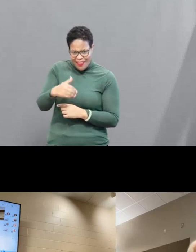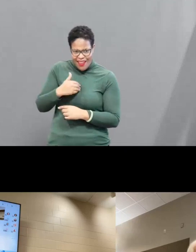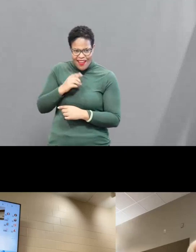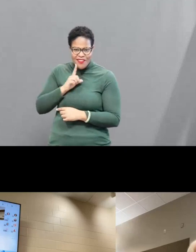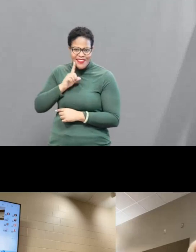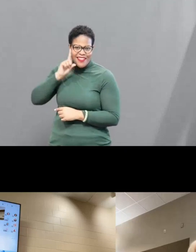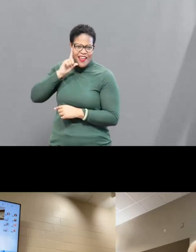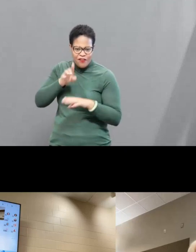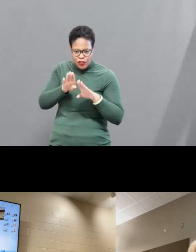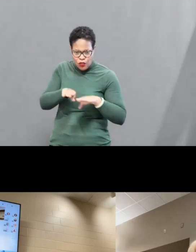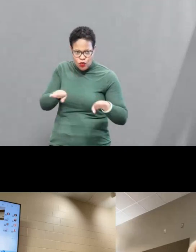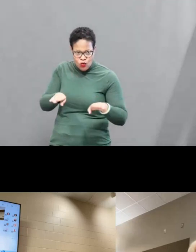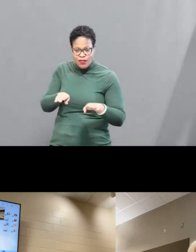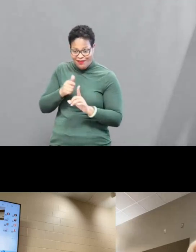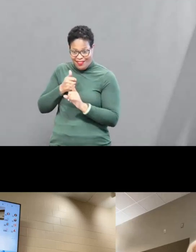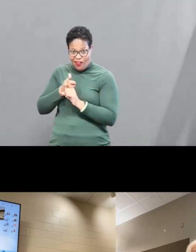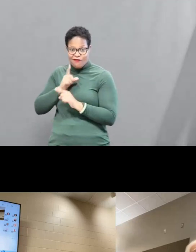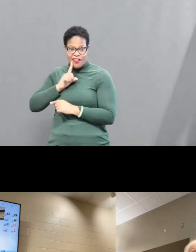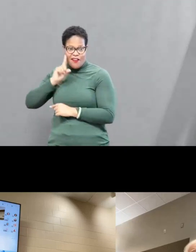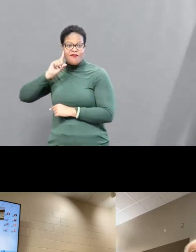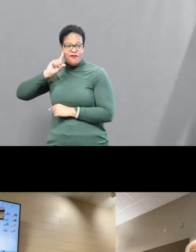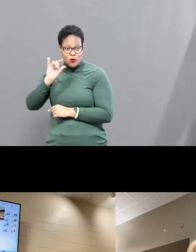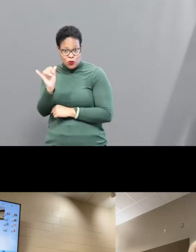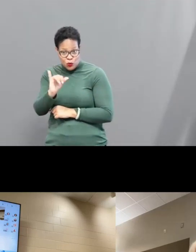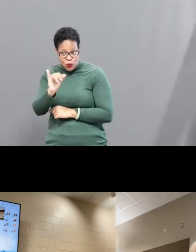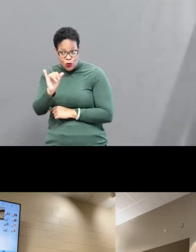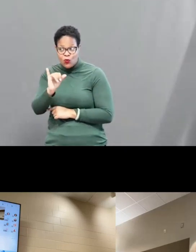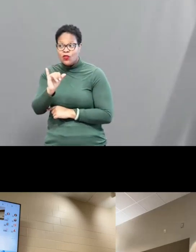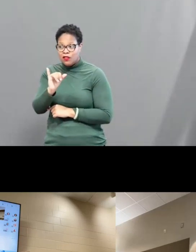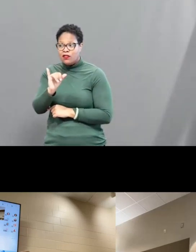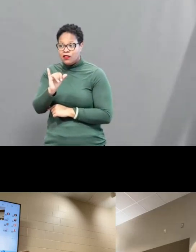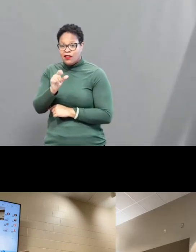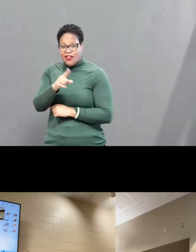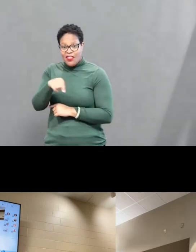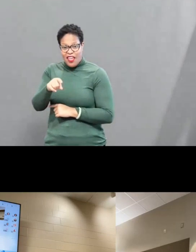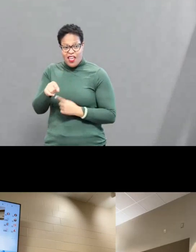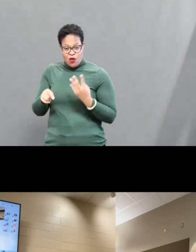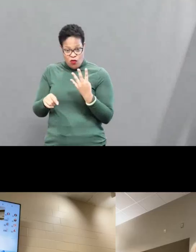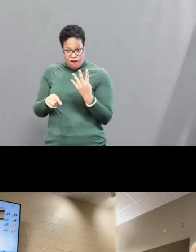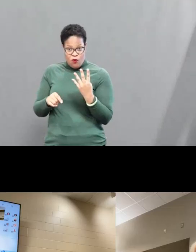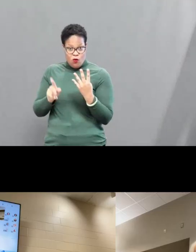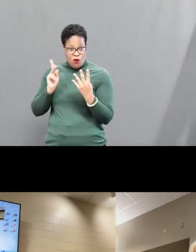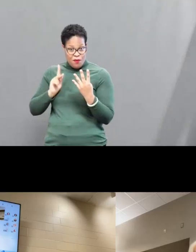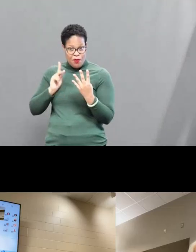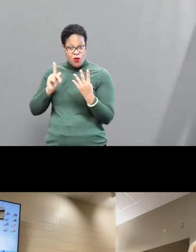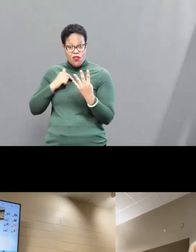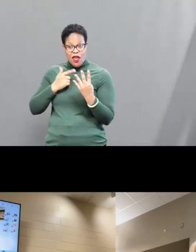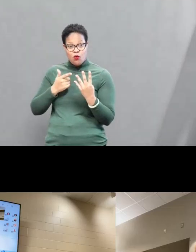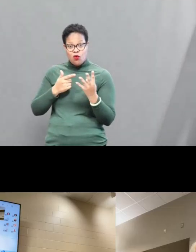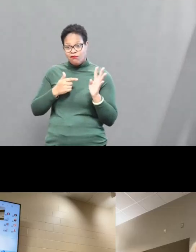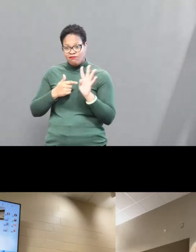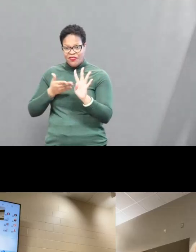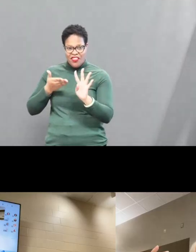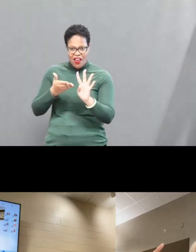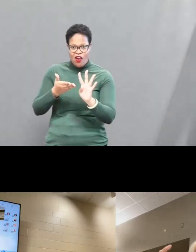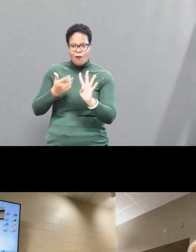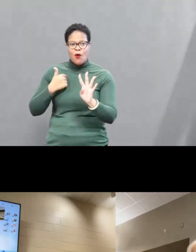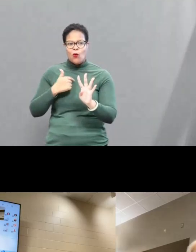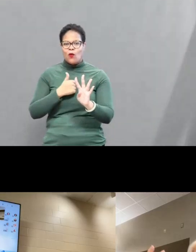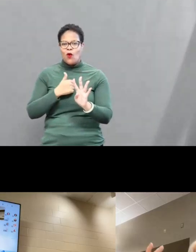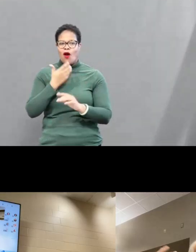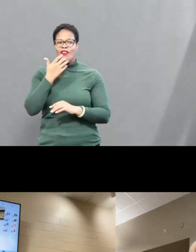children that are deaf themselves. They were the four that were presented this time. Of course, we were on the hot